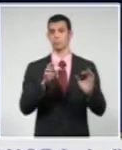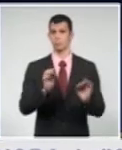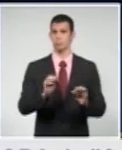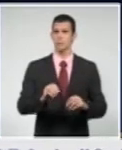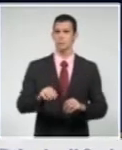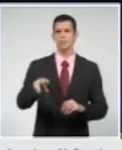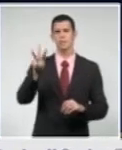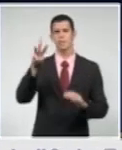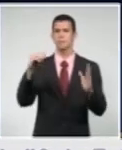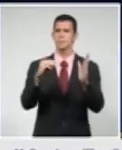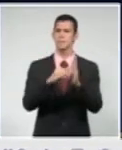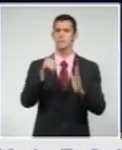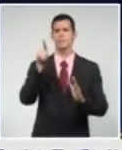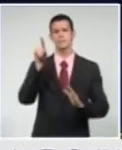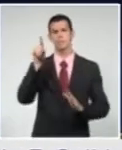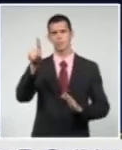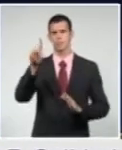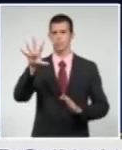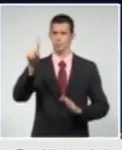122 from Pinar del Rio,